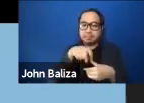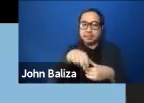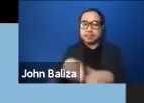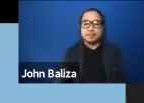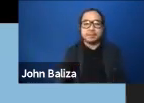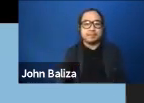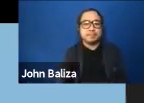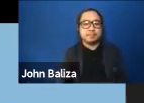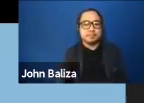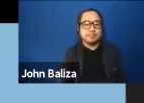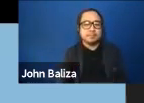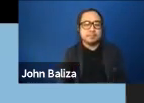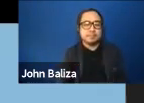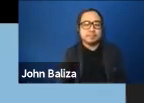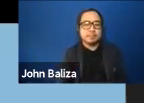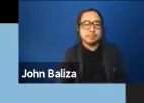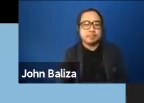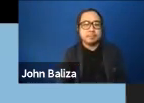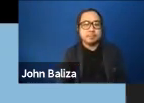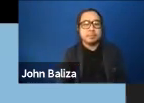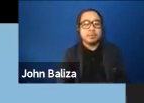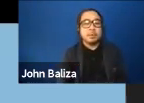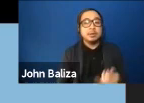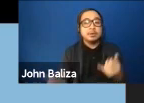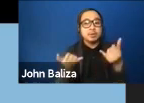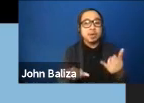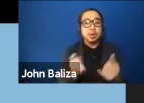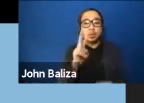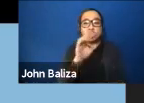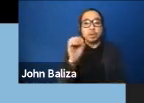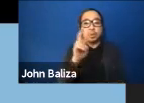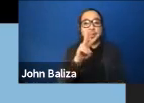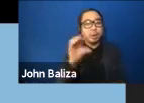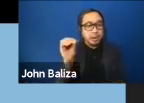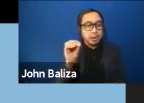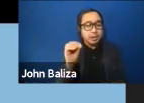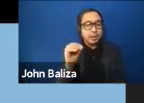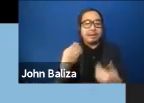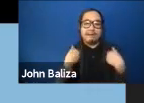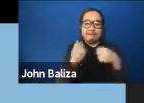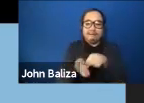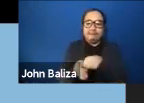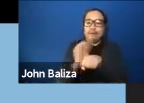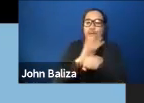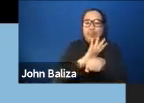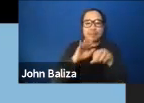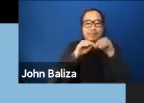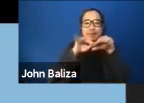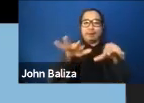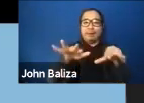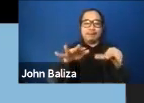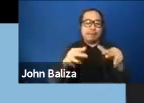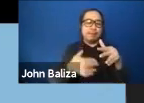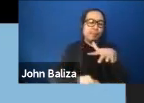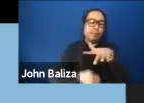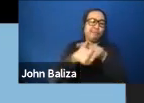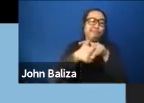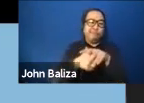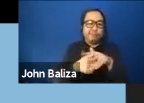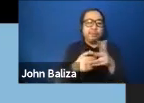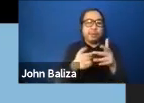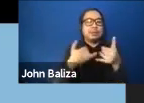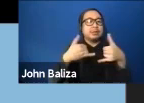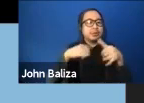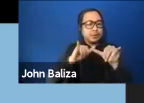So that's where we are now in 2020, although there's a COVID-19 pandemic happened, we still